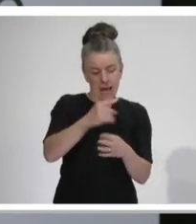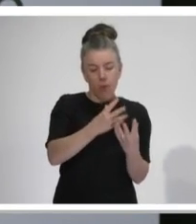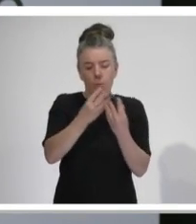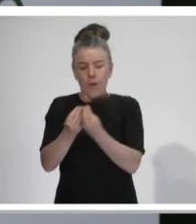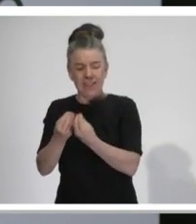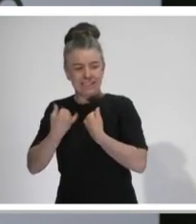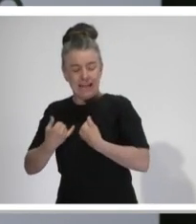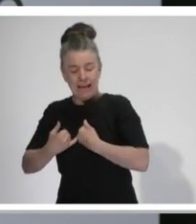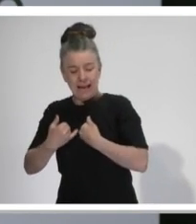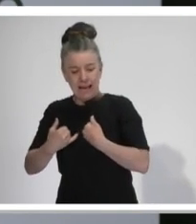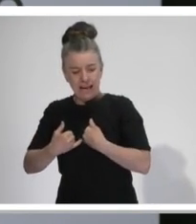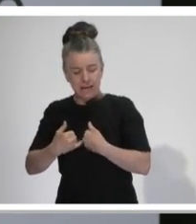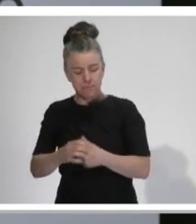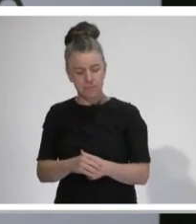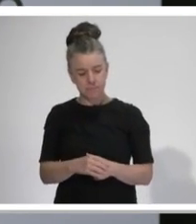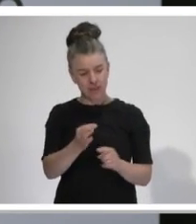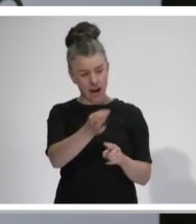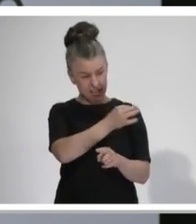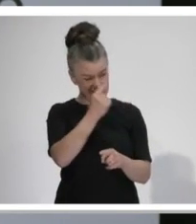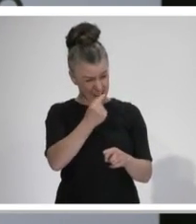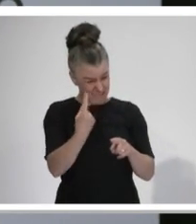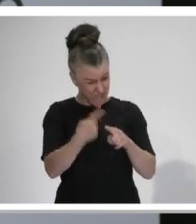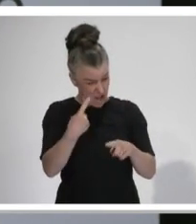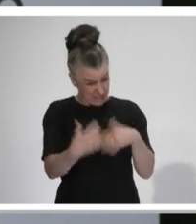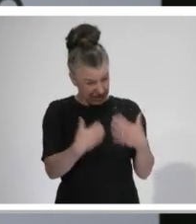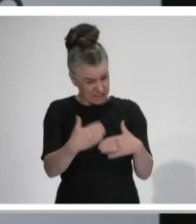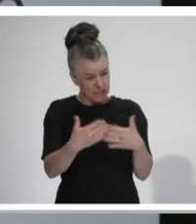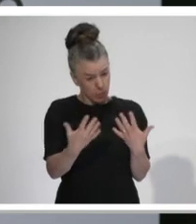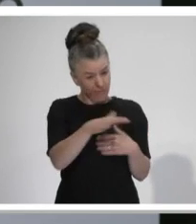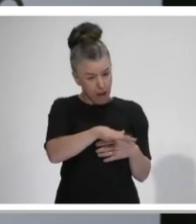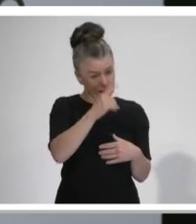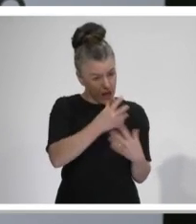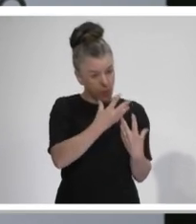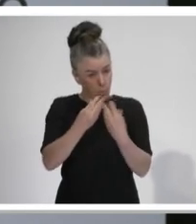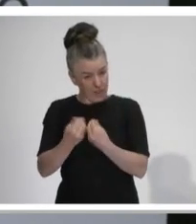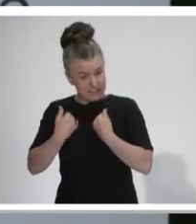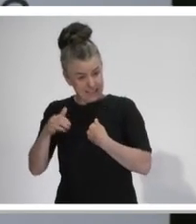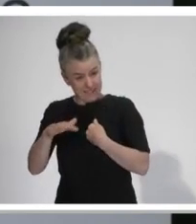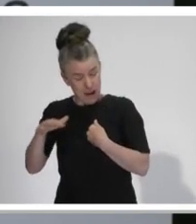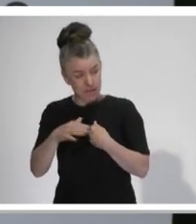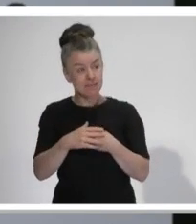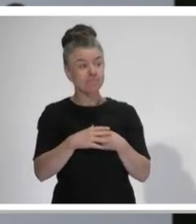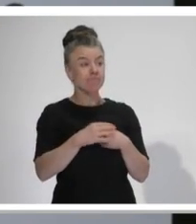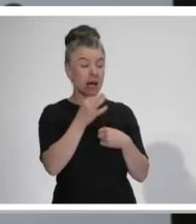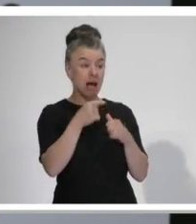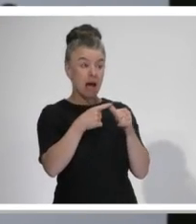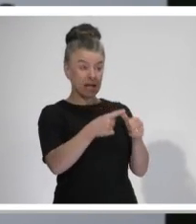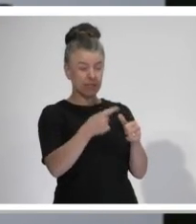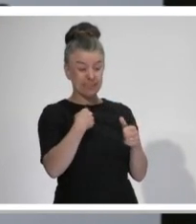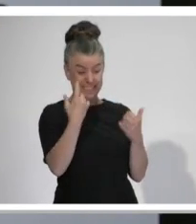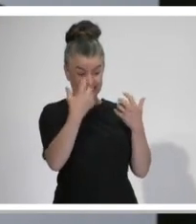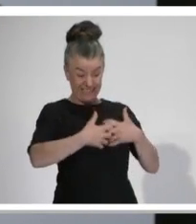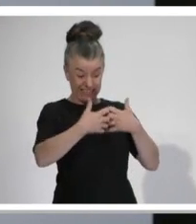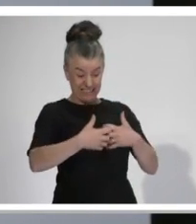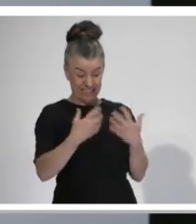work? Well, it's happening at the moment, so we've expedited it. We're looking at how we can do that. Past,